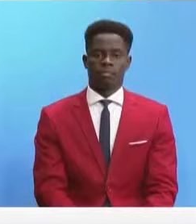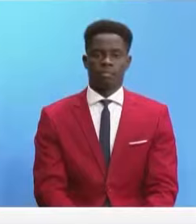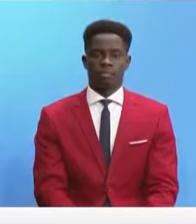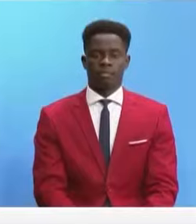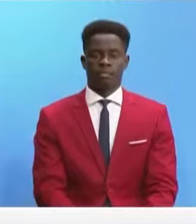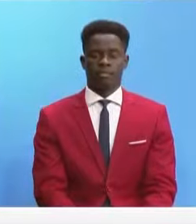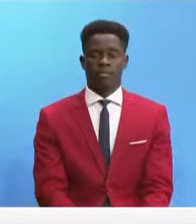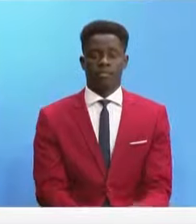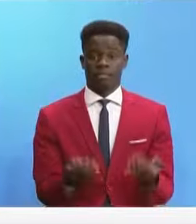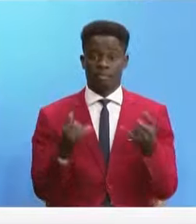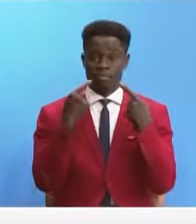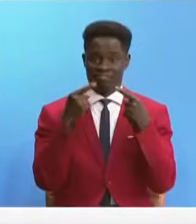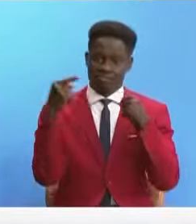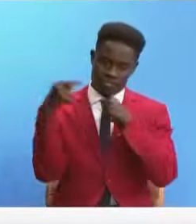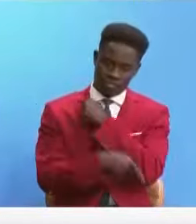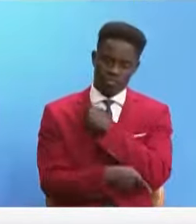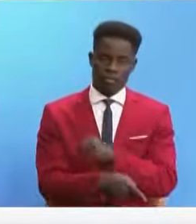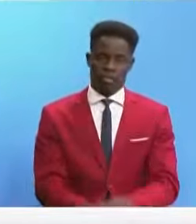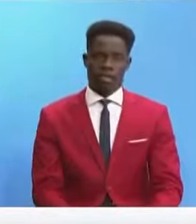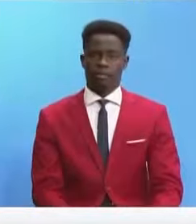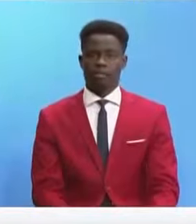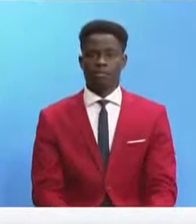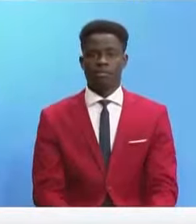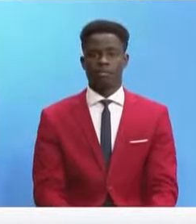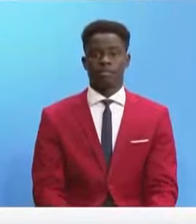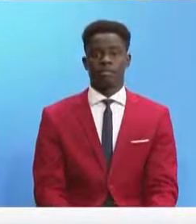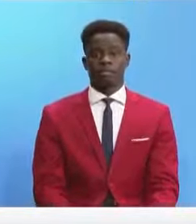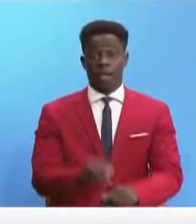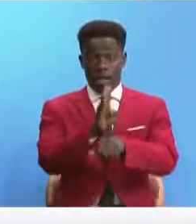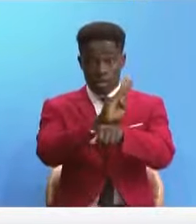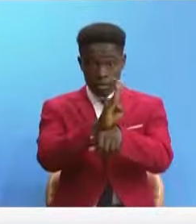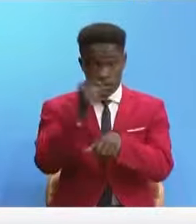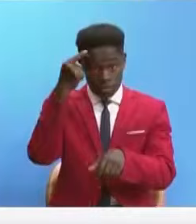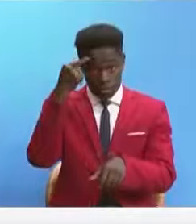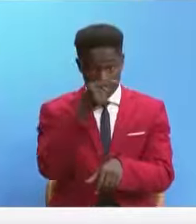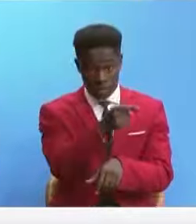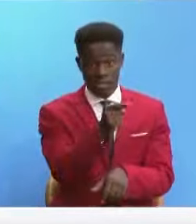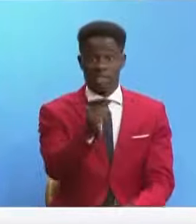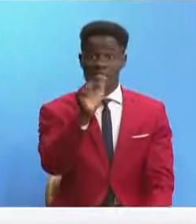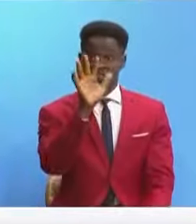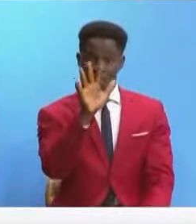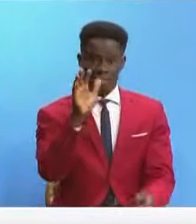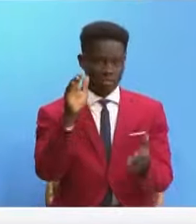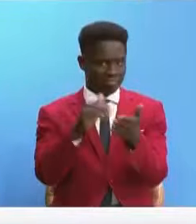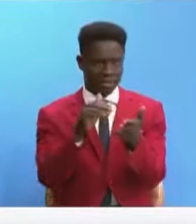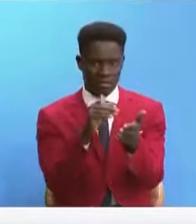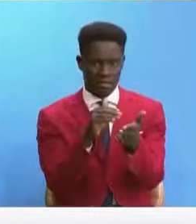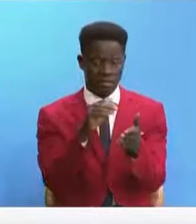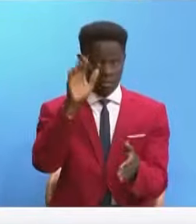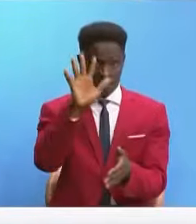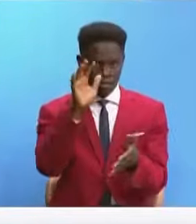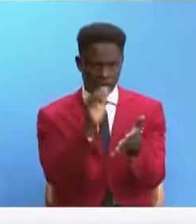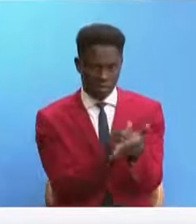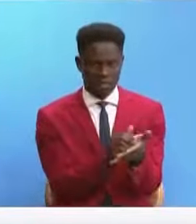And now the news in detail. The government of Burundi has donated 5,000 metric tons of maize, beans and rice